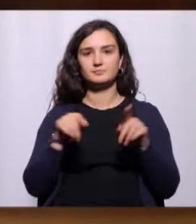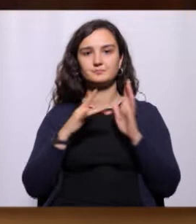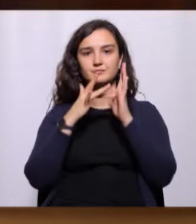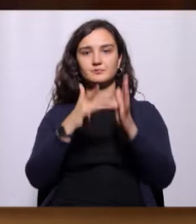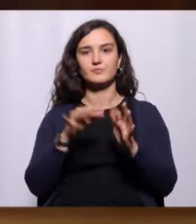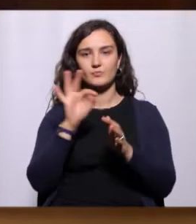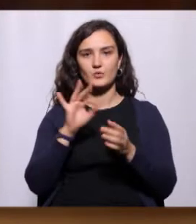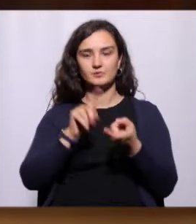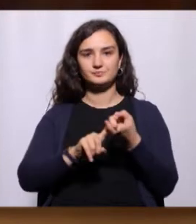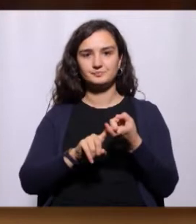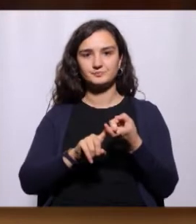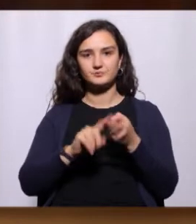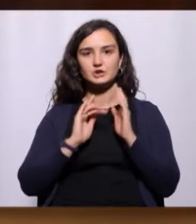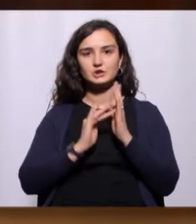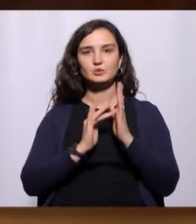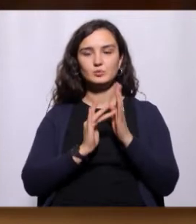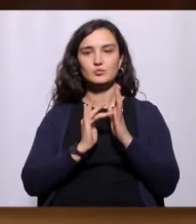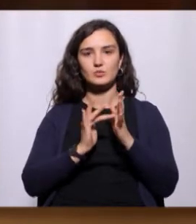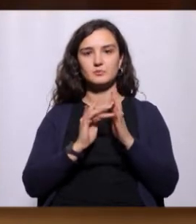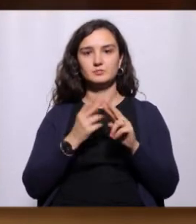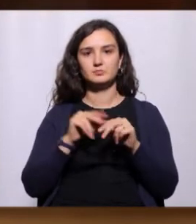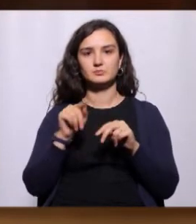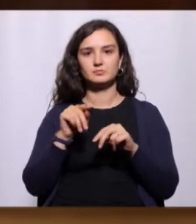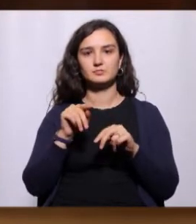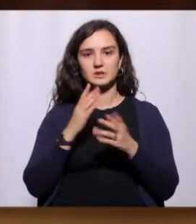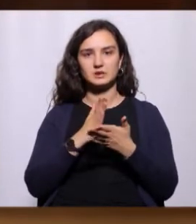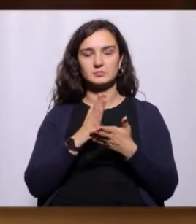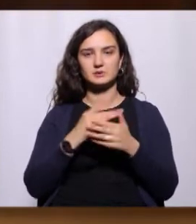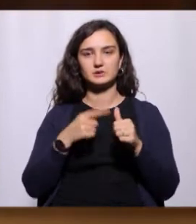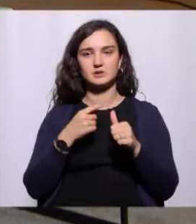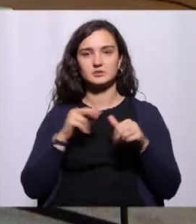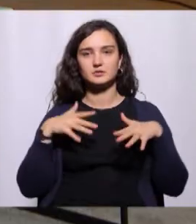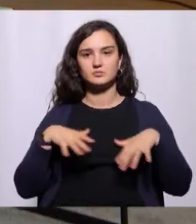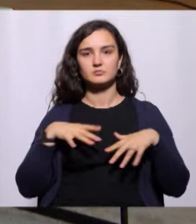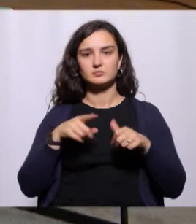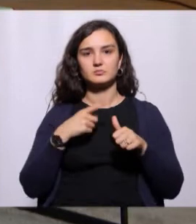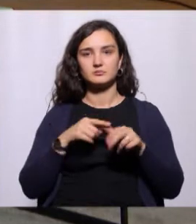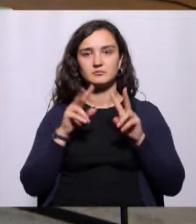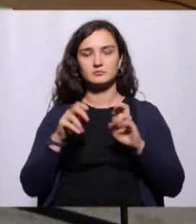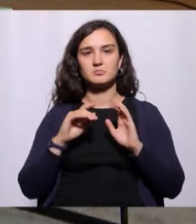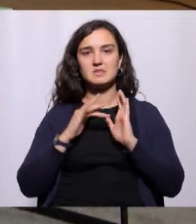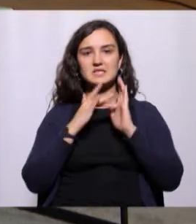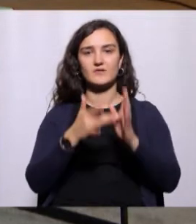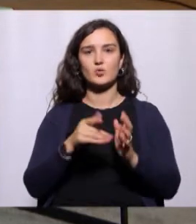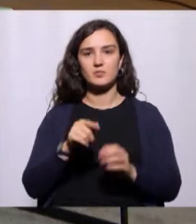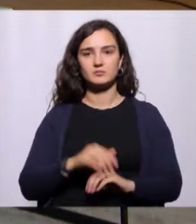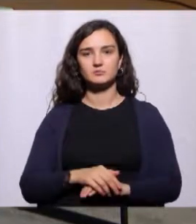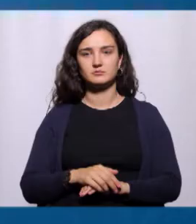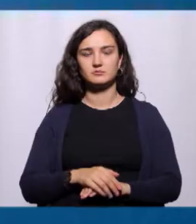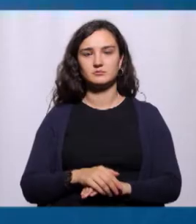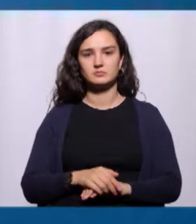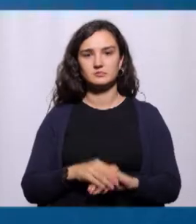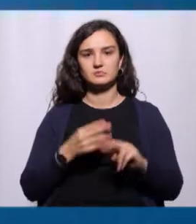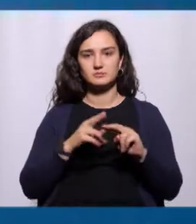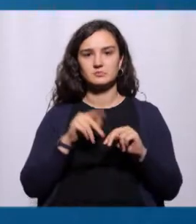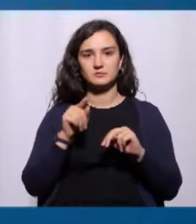travel related. Trip. Trip is a noun, and in Georgian it means mgzauroba. Trip